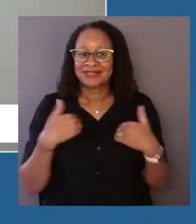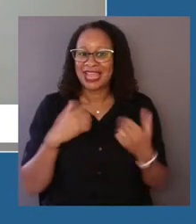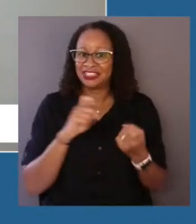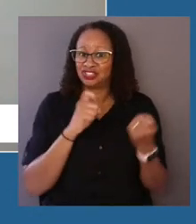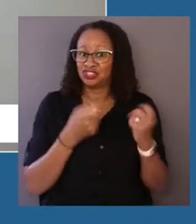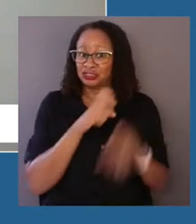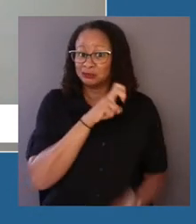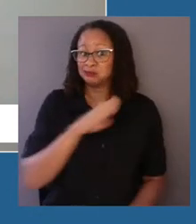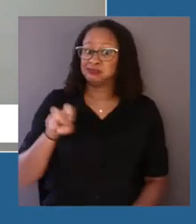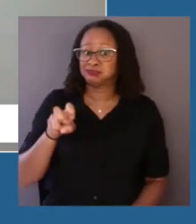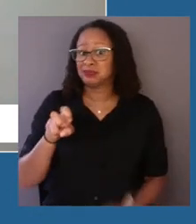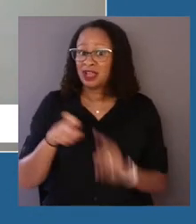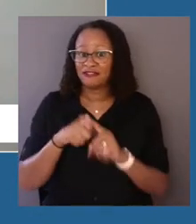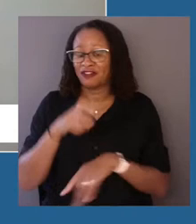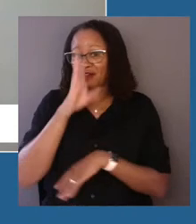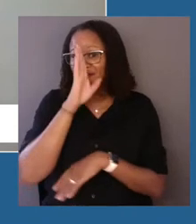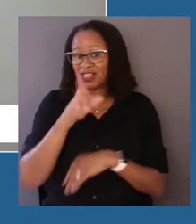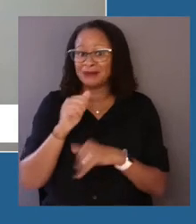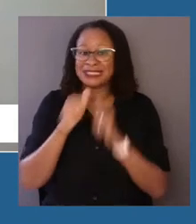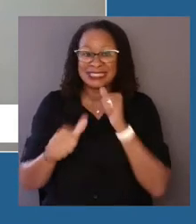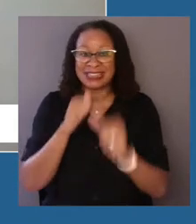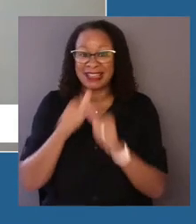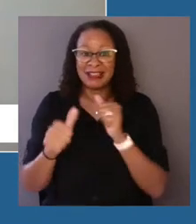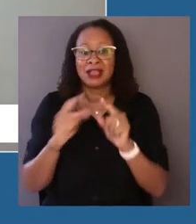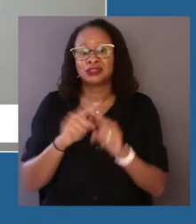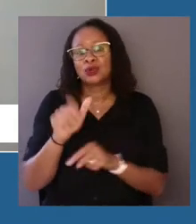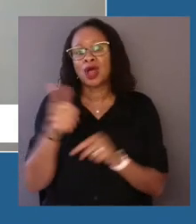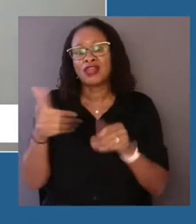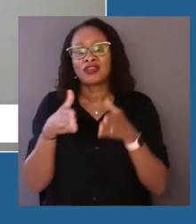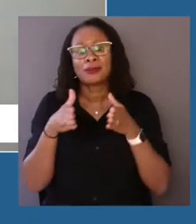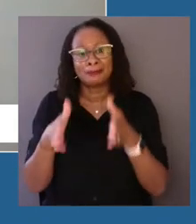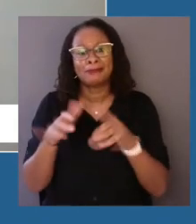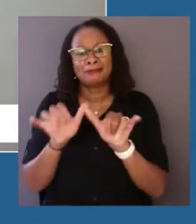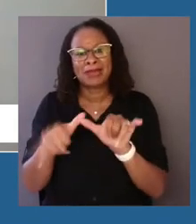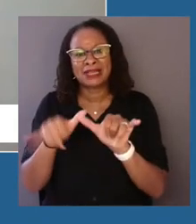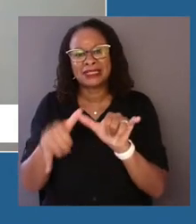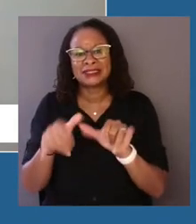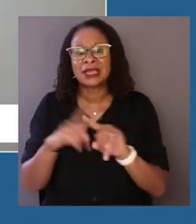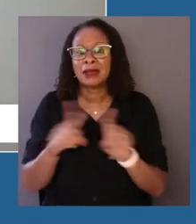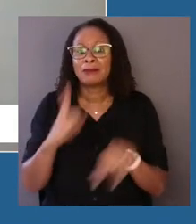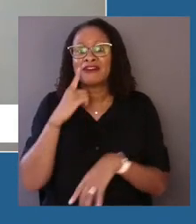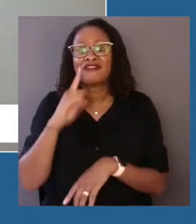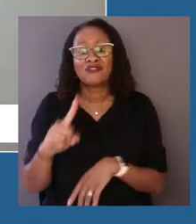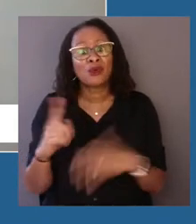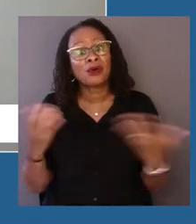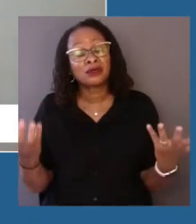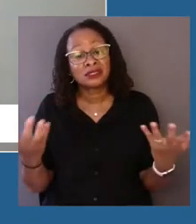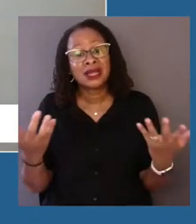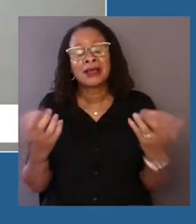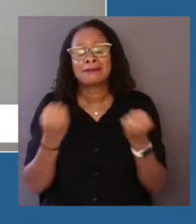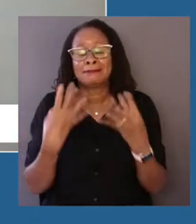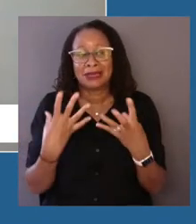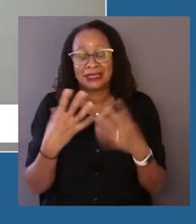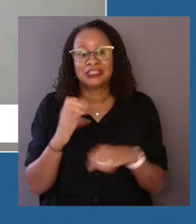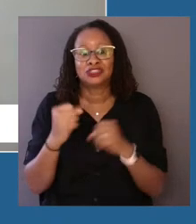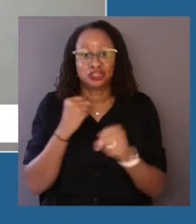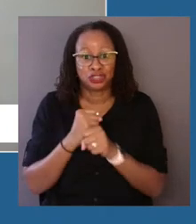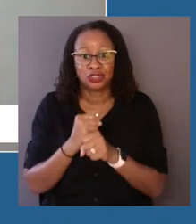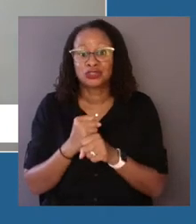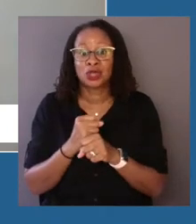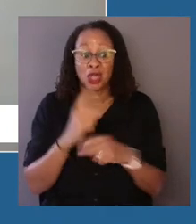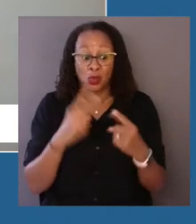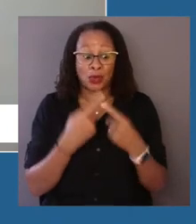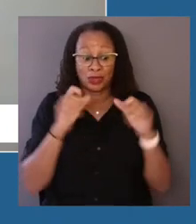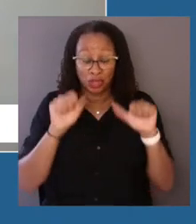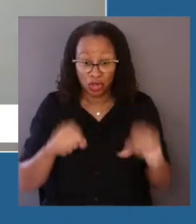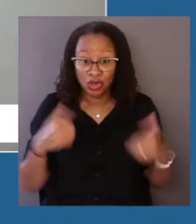terrain from flat out denialism to other mechanisms, but for literally decades during which we could have been transitioning to